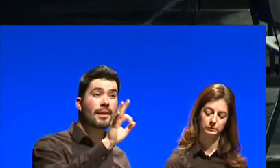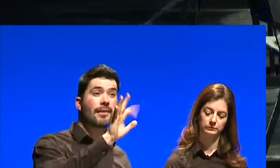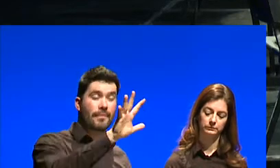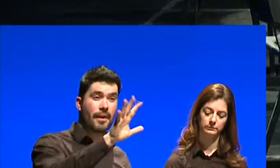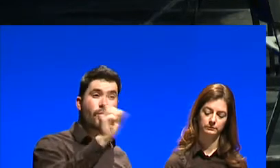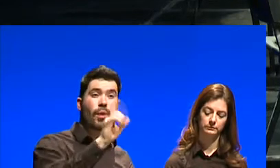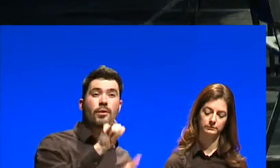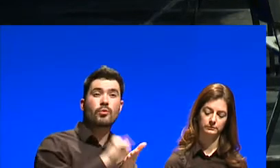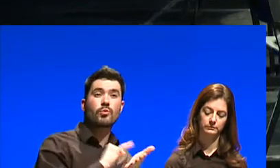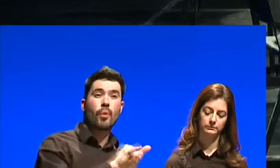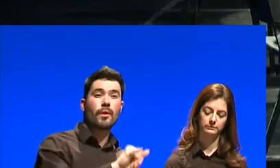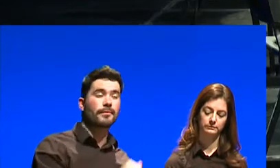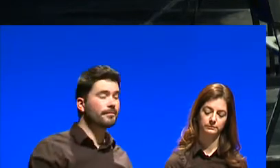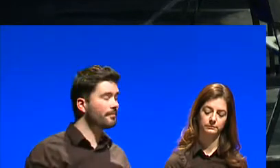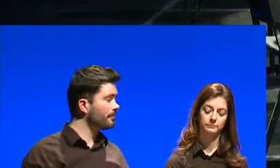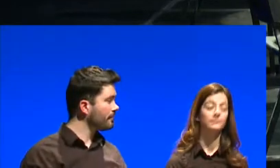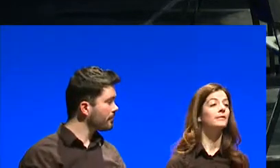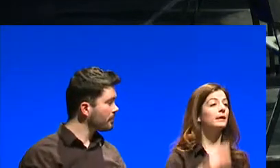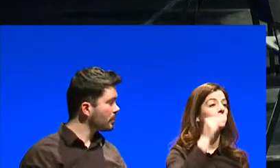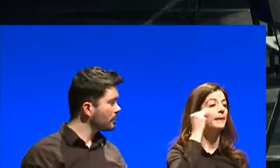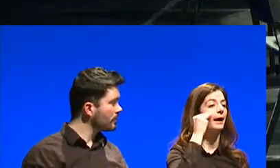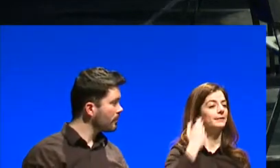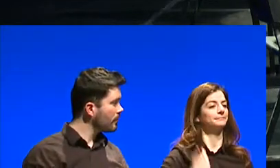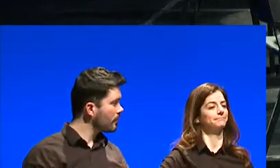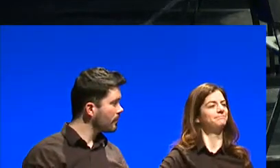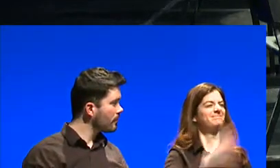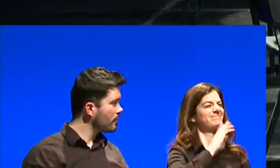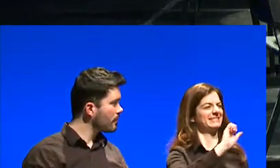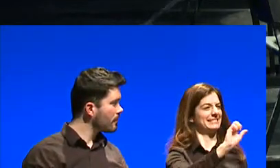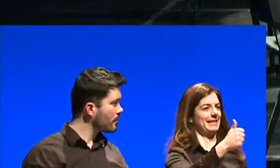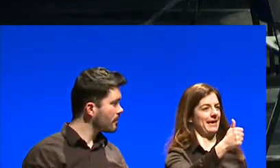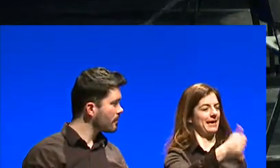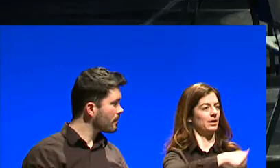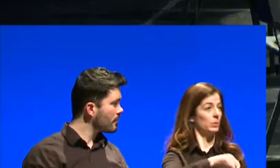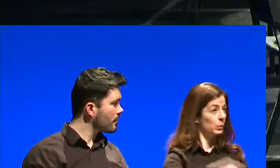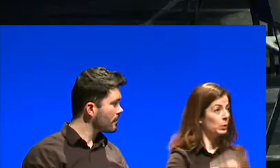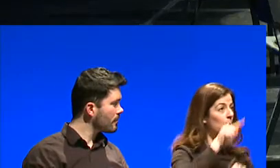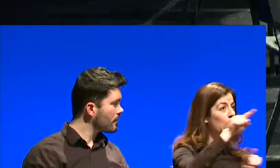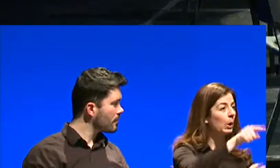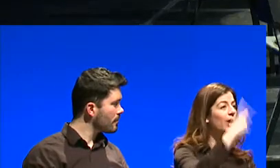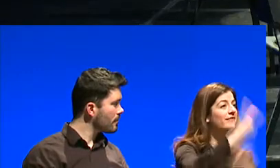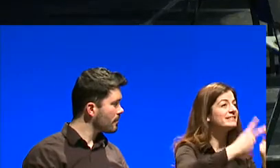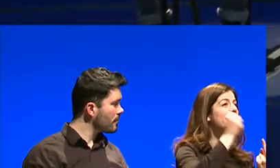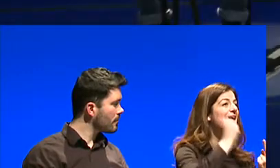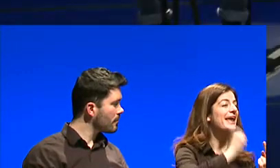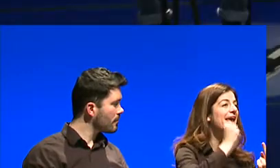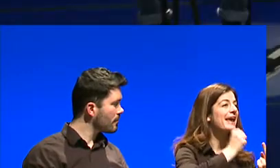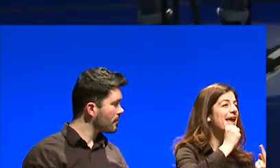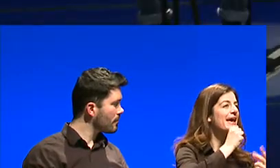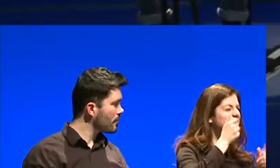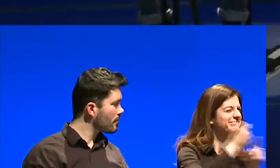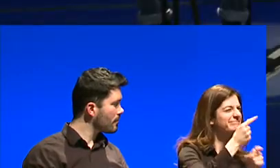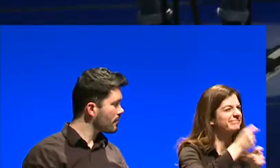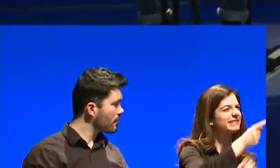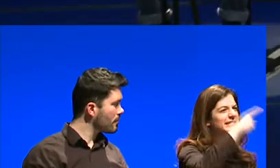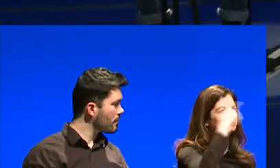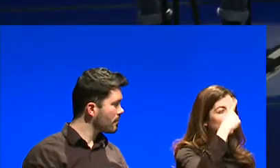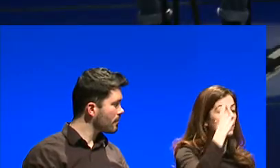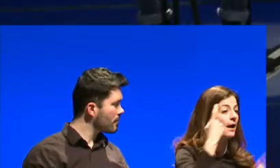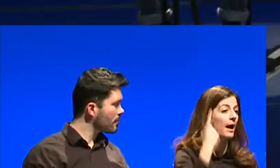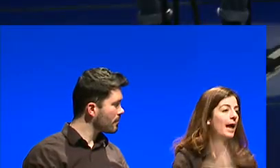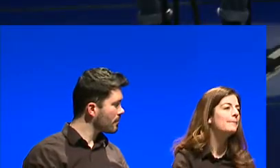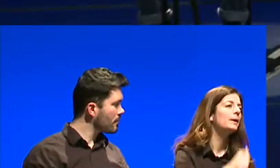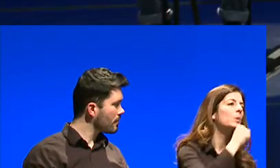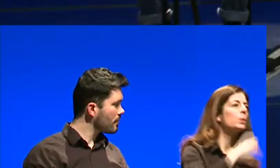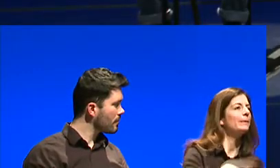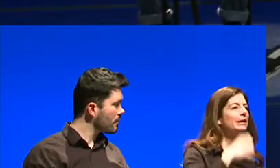1995. Long Island. I'm 10 years old. When we visit my aunt on Long Island for the summer, the girls and women sit in the living room